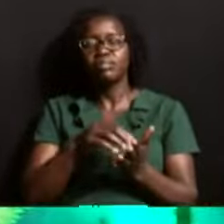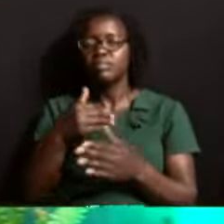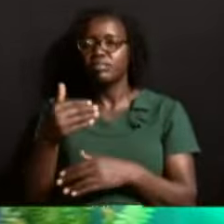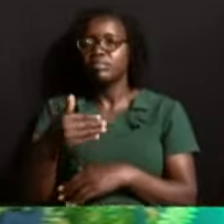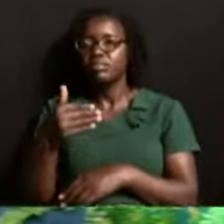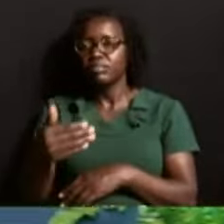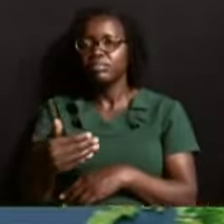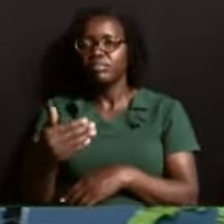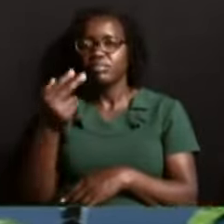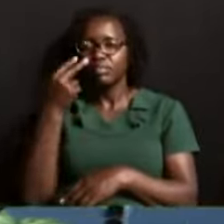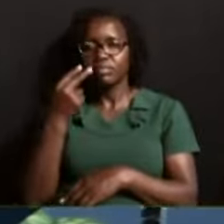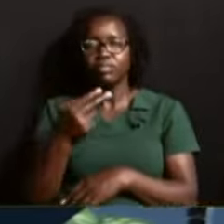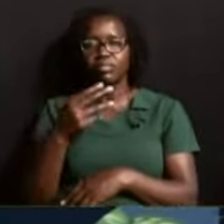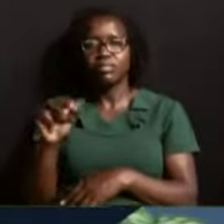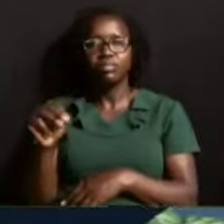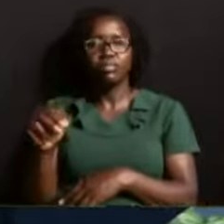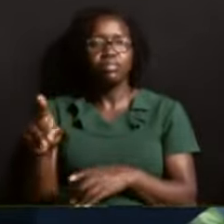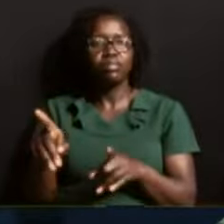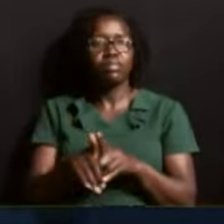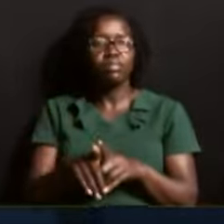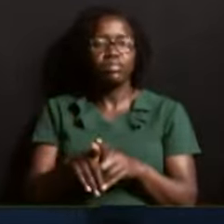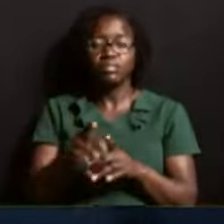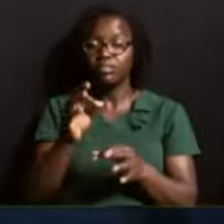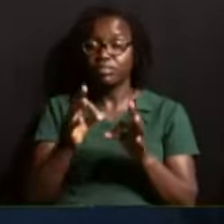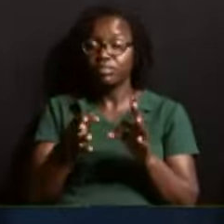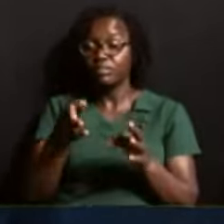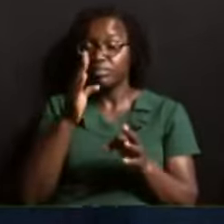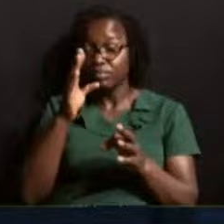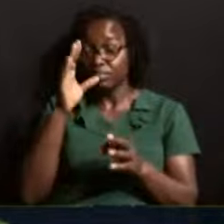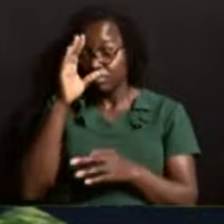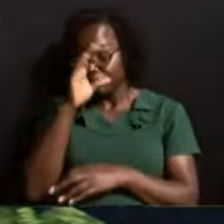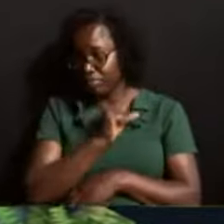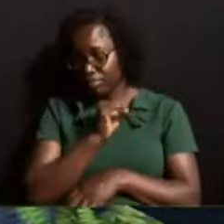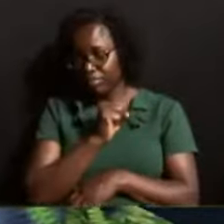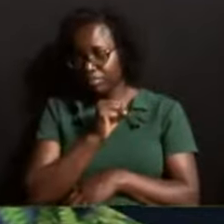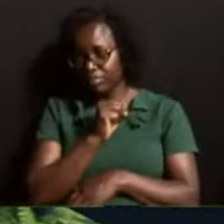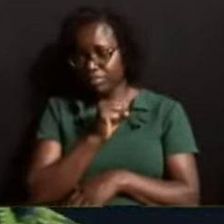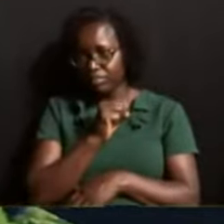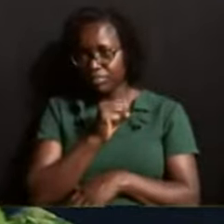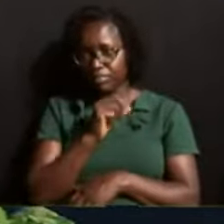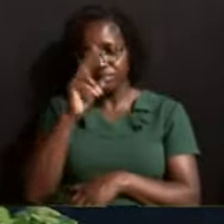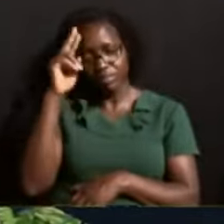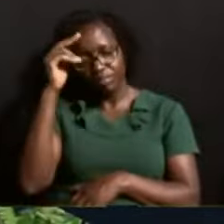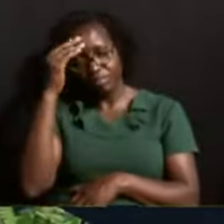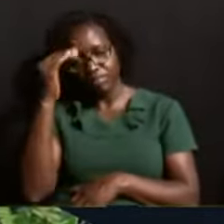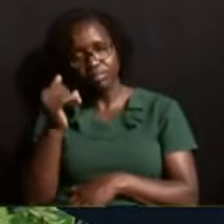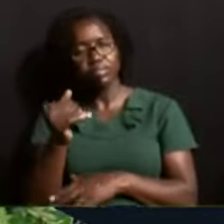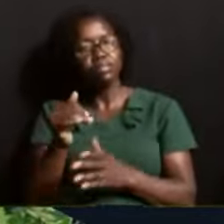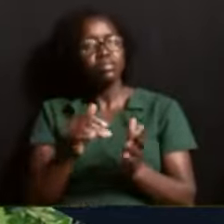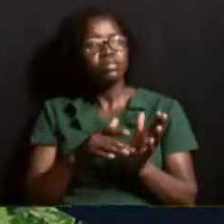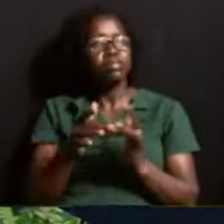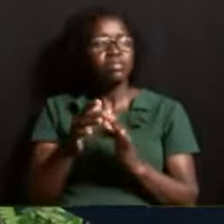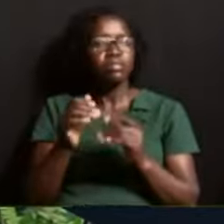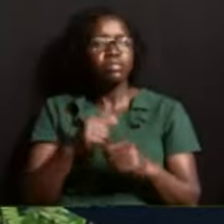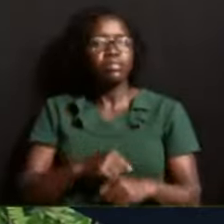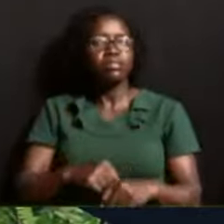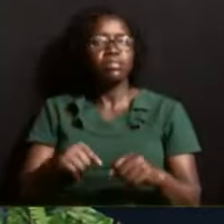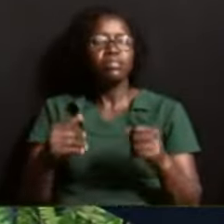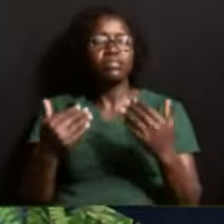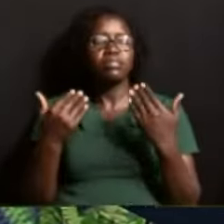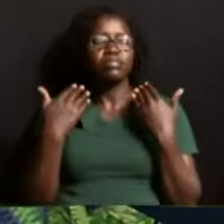we view them as if God is not in the picture. The reason why Jesus was able to